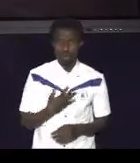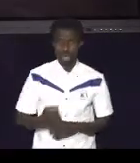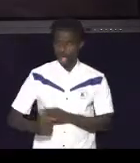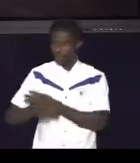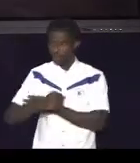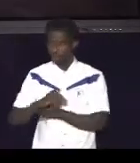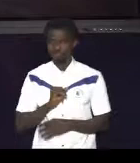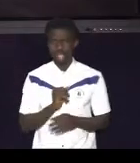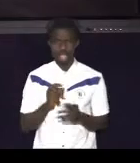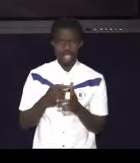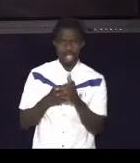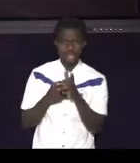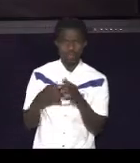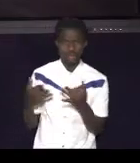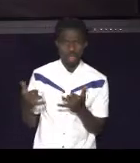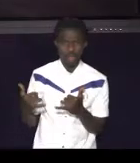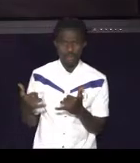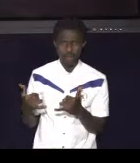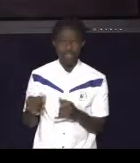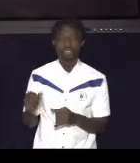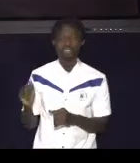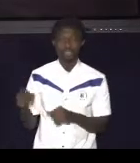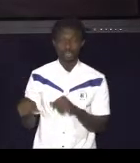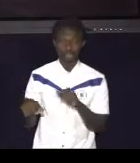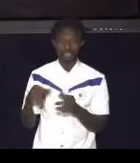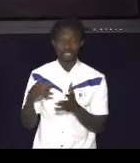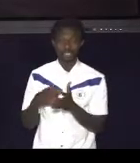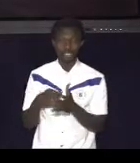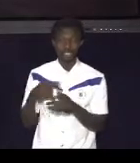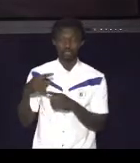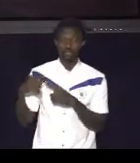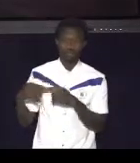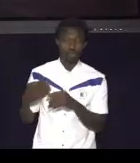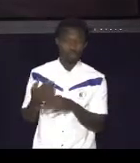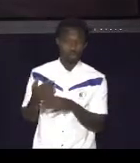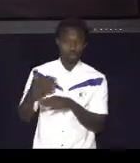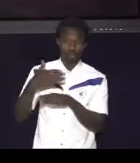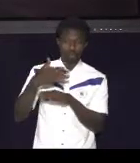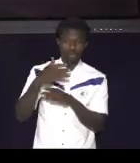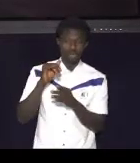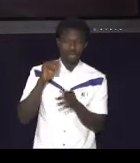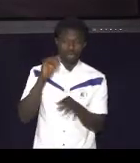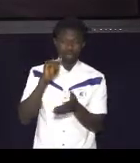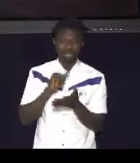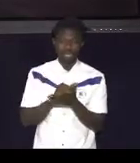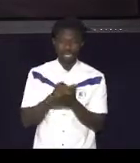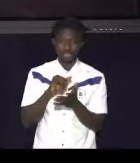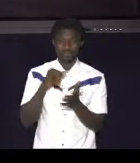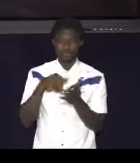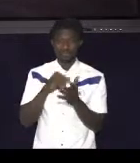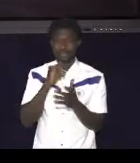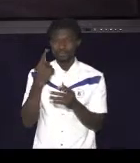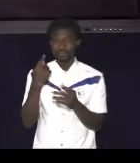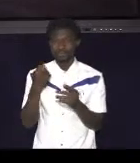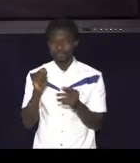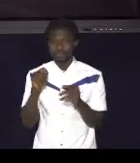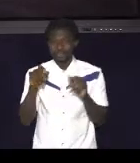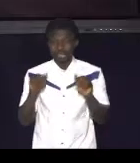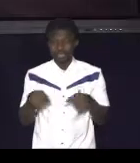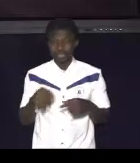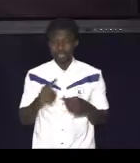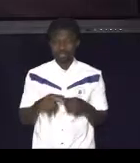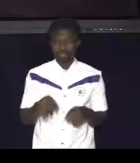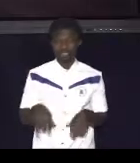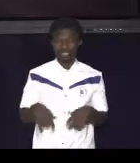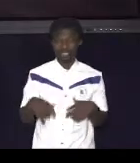can play. Yes, it goes beyond that. Fitness is the ability to live a life